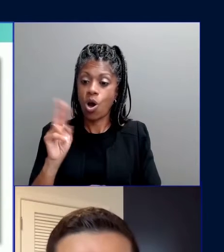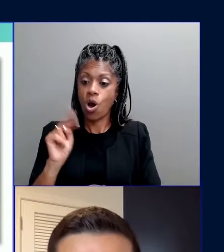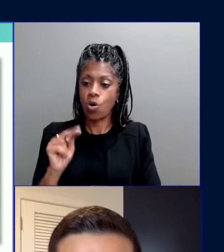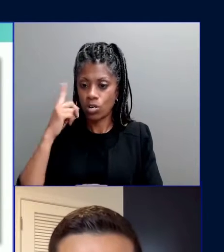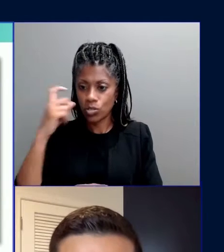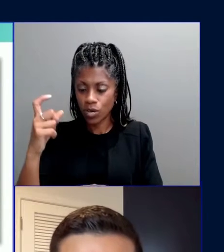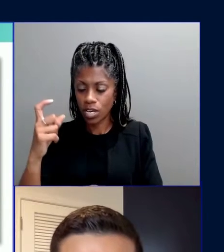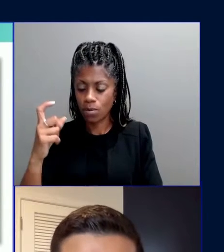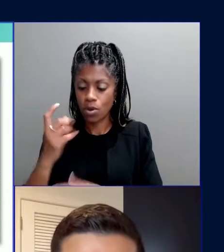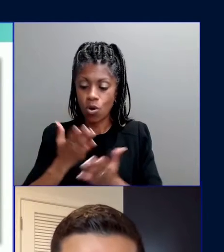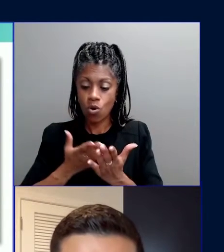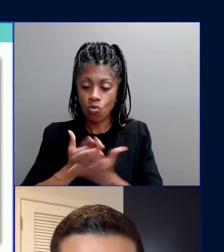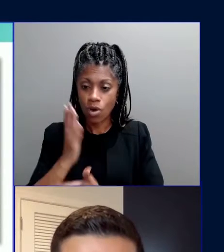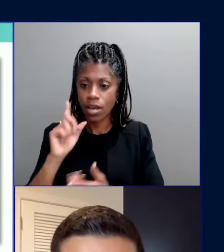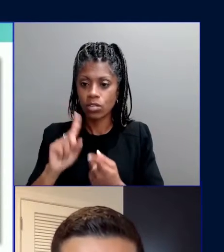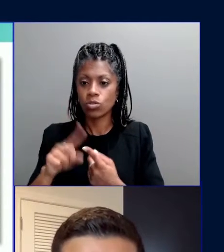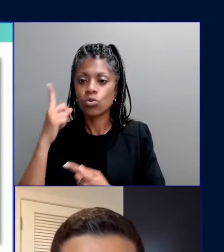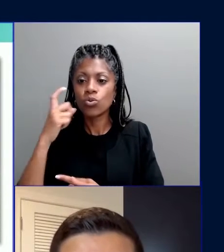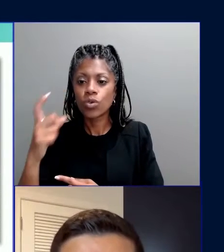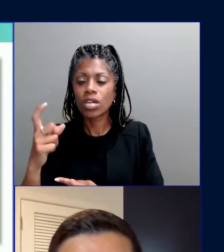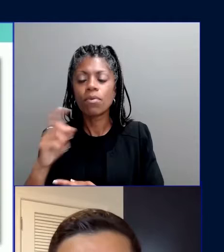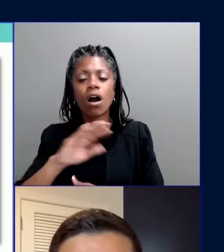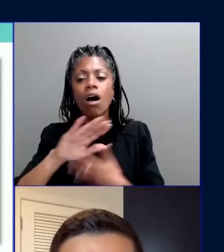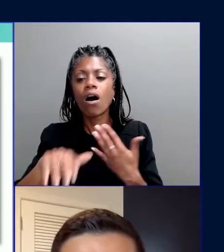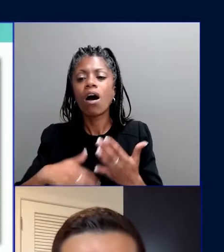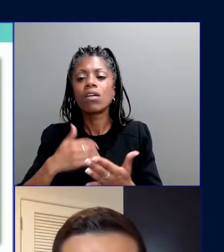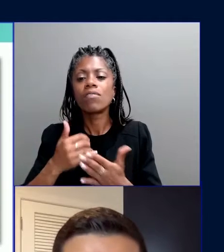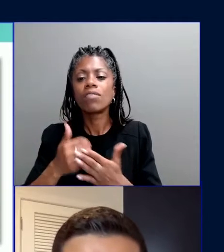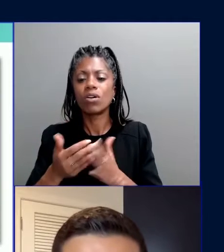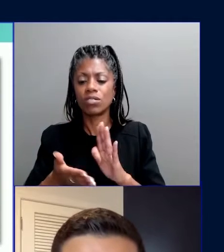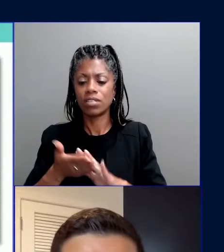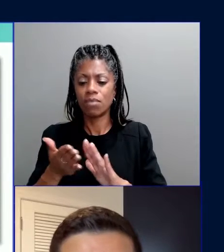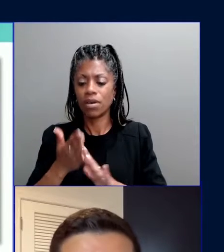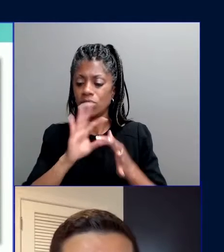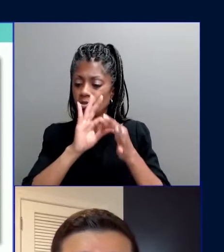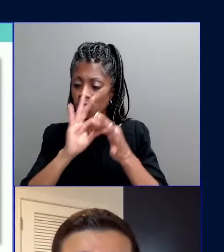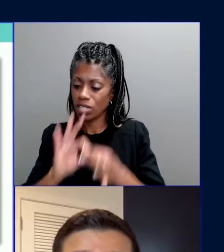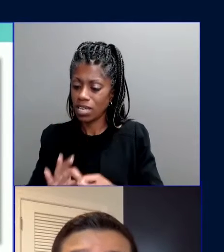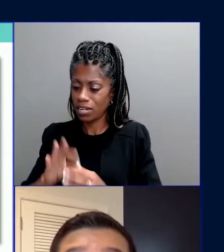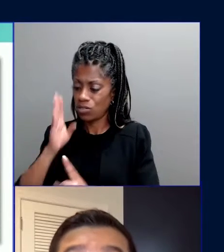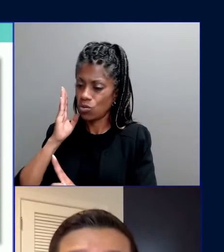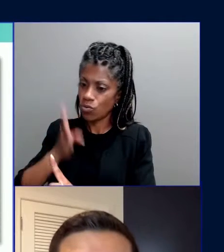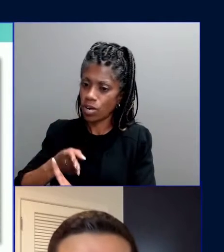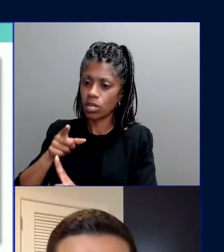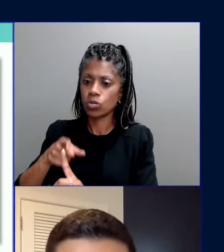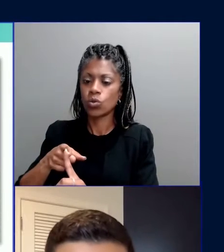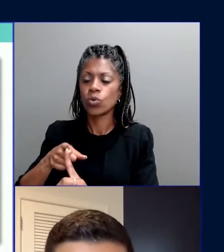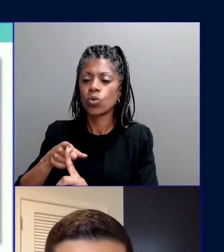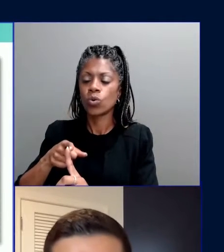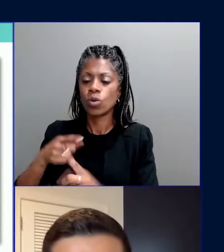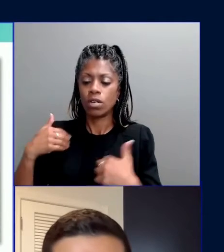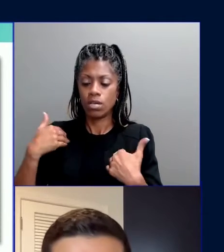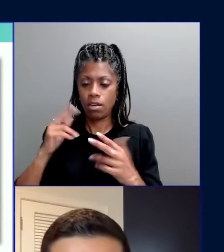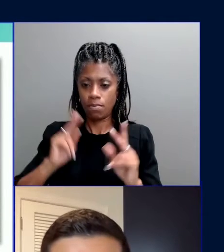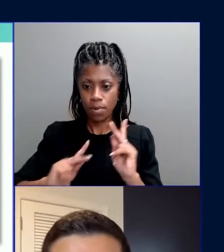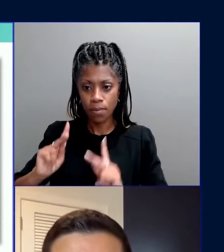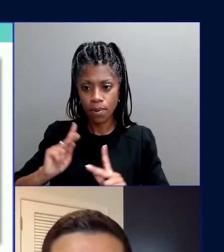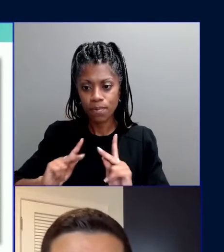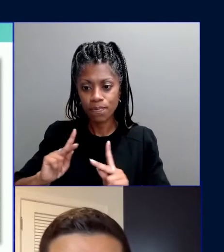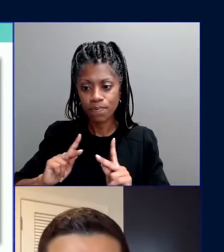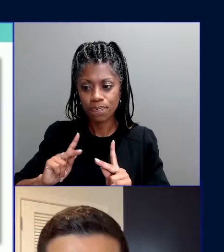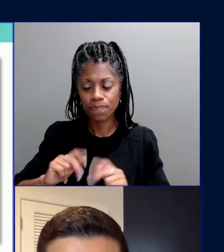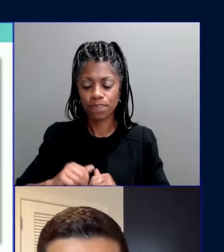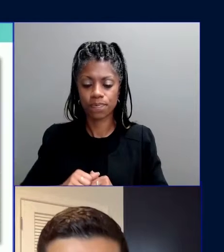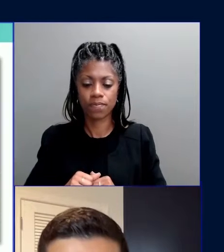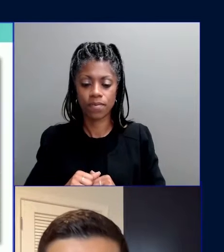led by directly impacted young people. Thanks to our efforts, DACA has been the largest victory in immigration in over